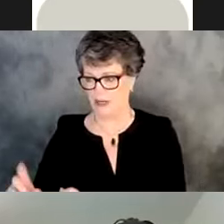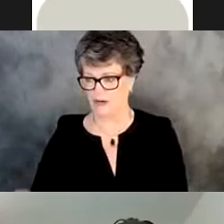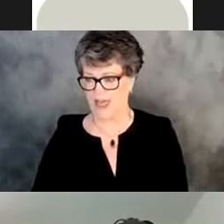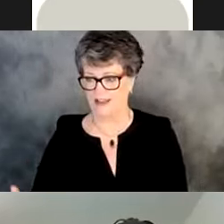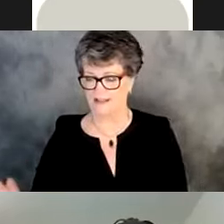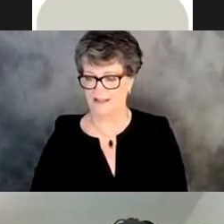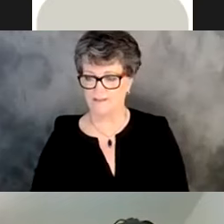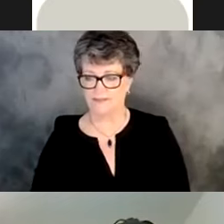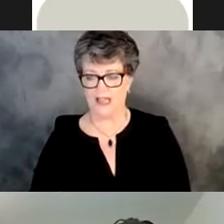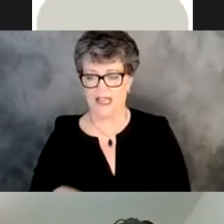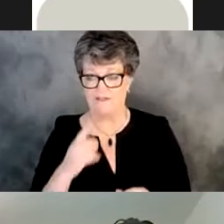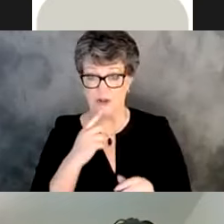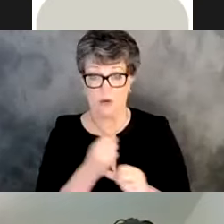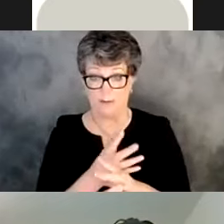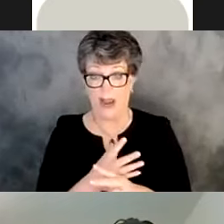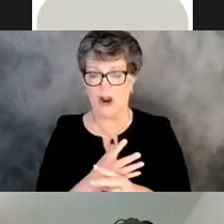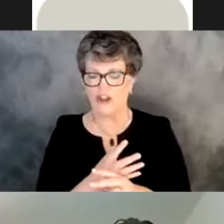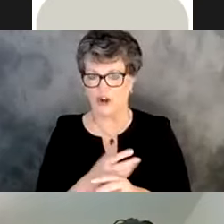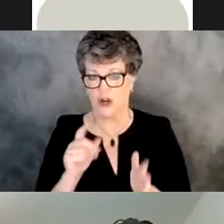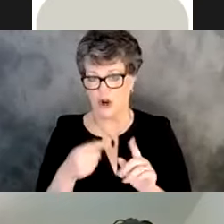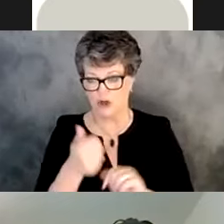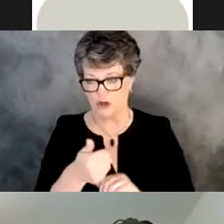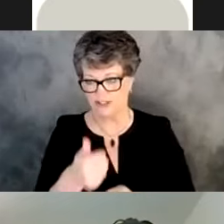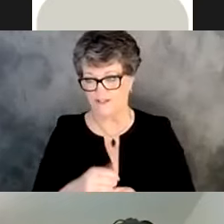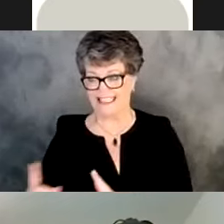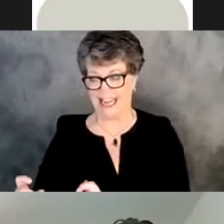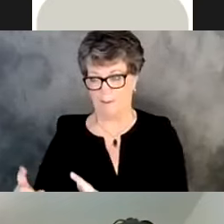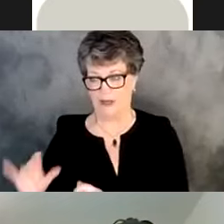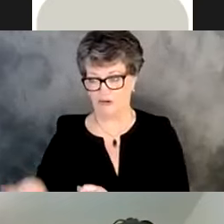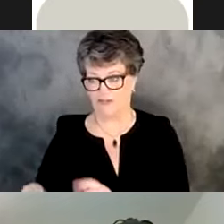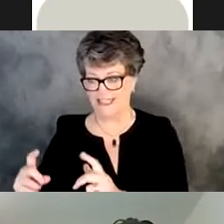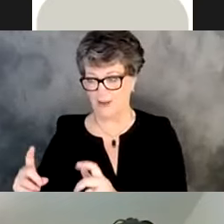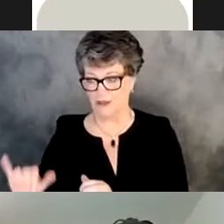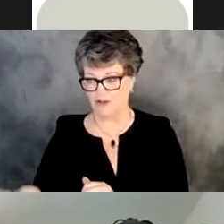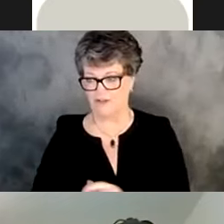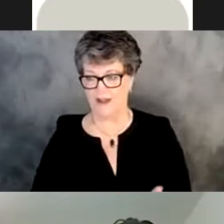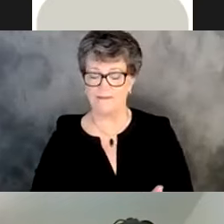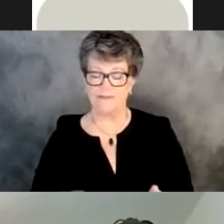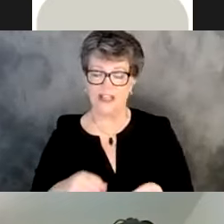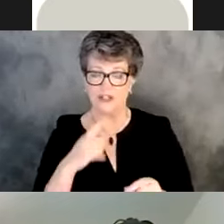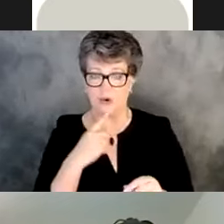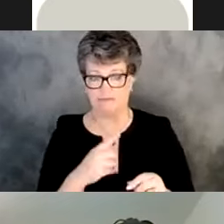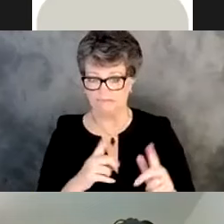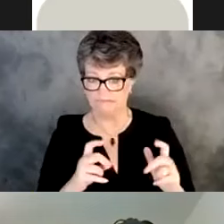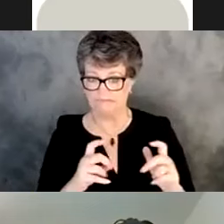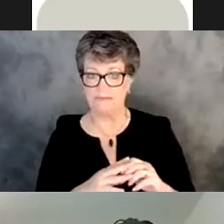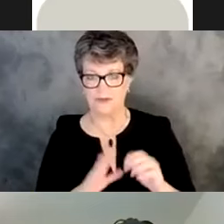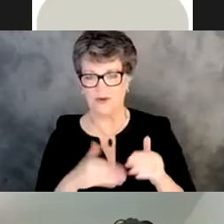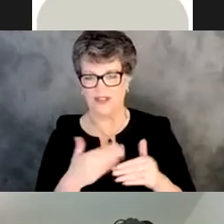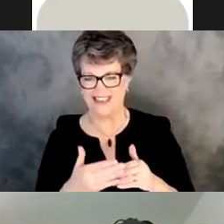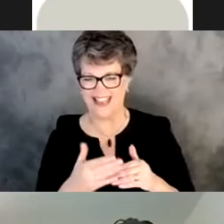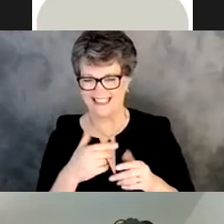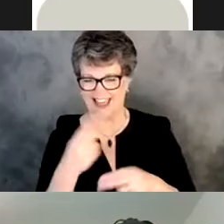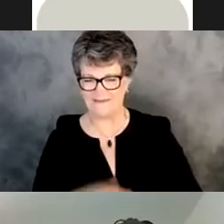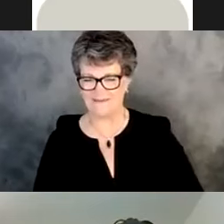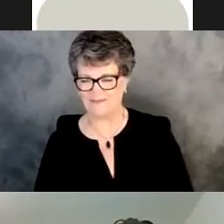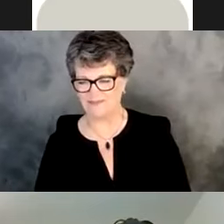don't prepare, you're going to hurt yourself. Make sure to prepare, and these are the ways to do it. We can go to the next slide.